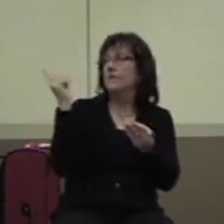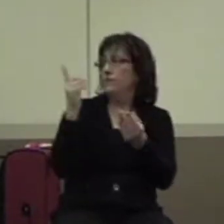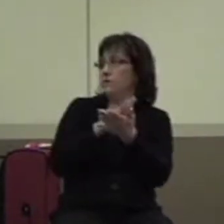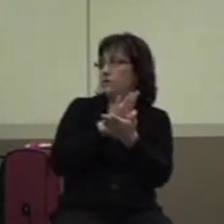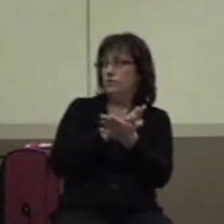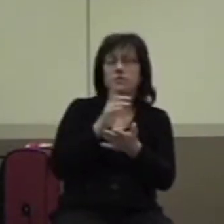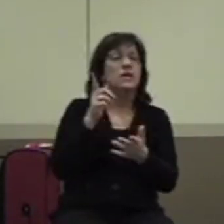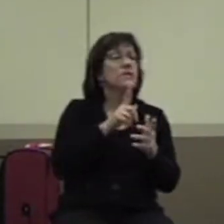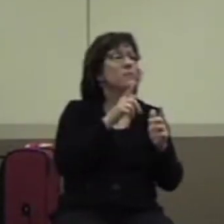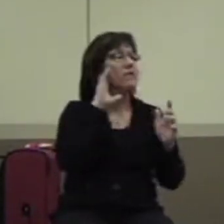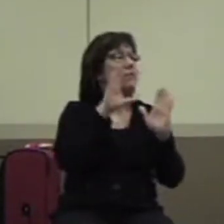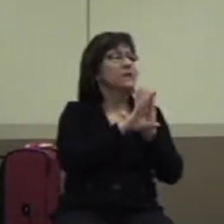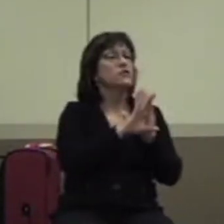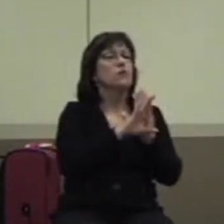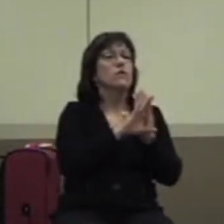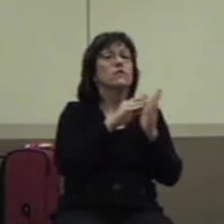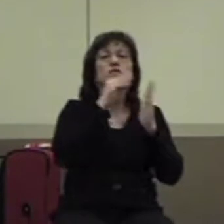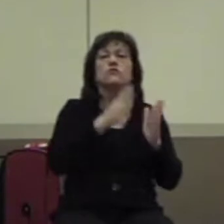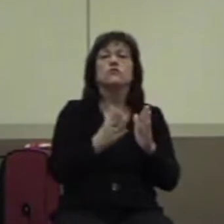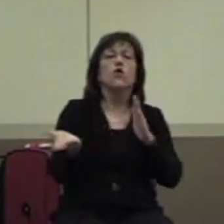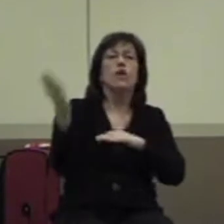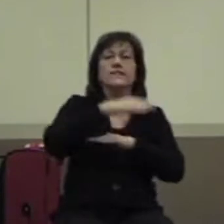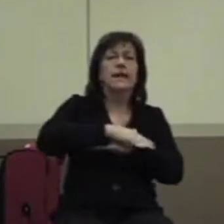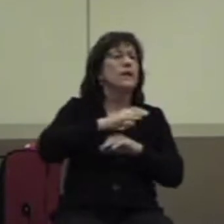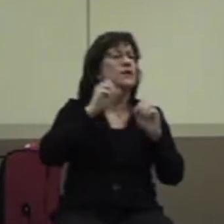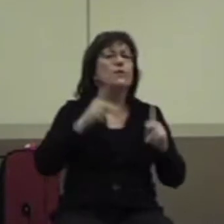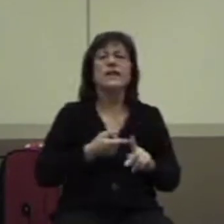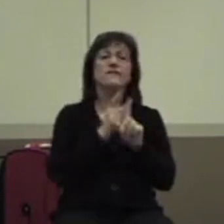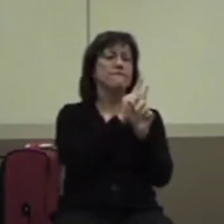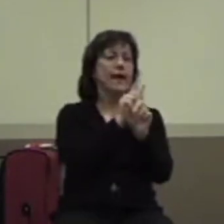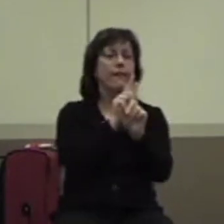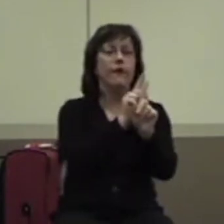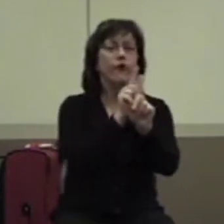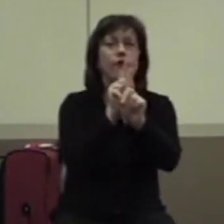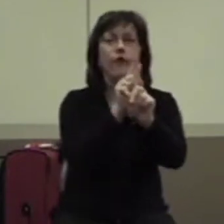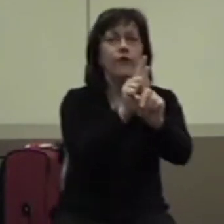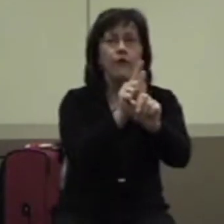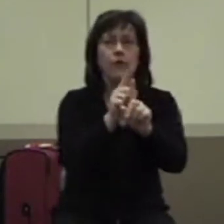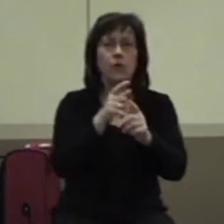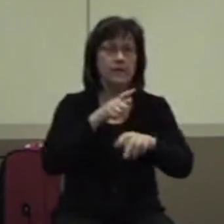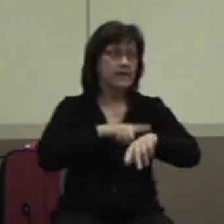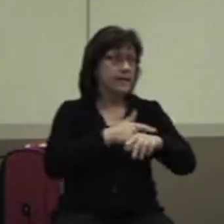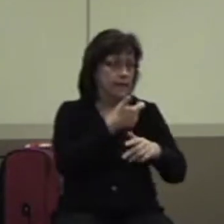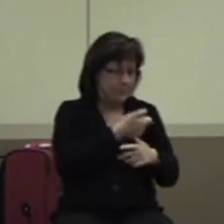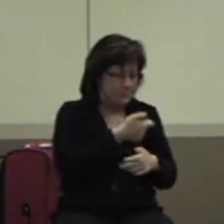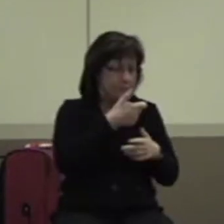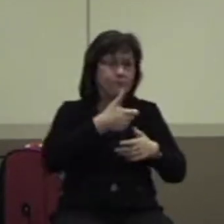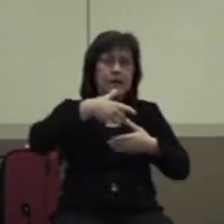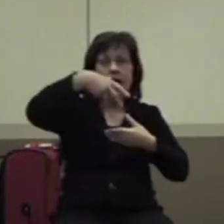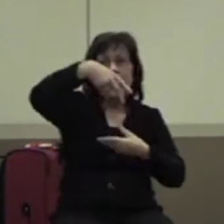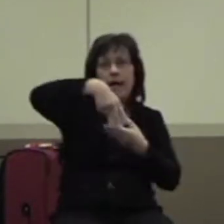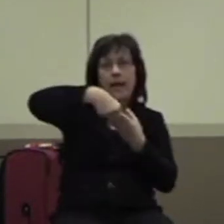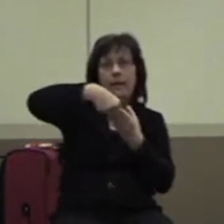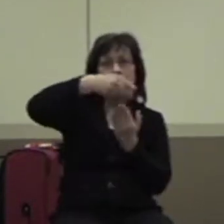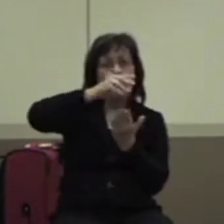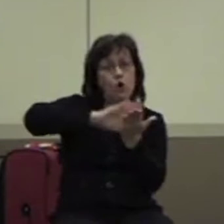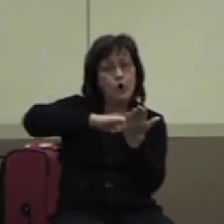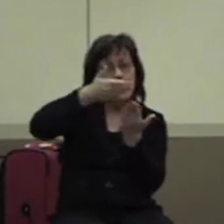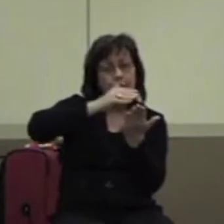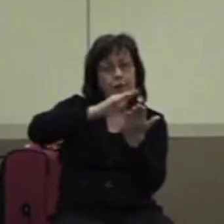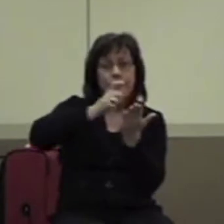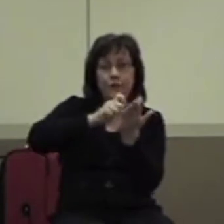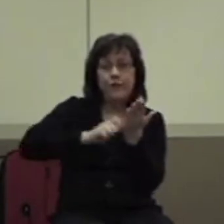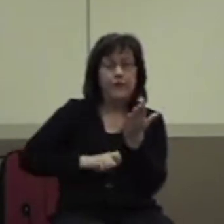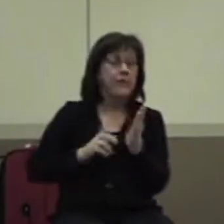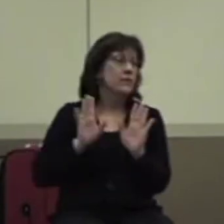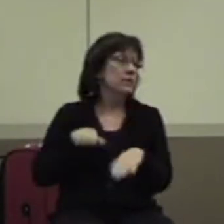have a picture of the student's whole day, and nobody had to follow the student around with a stopwatch and clipboard and all of that. So